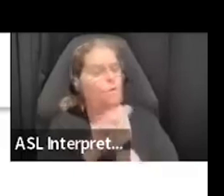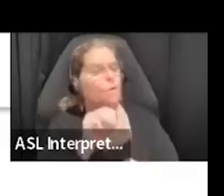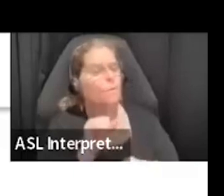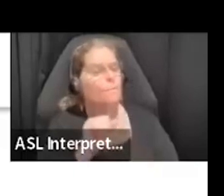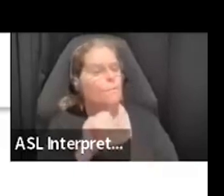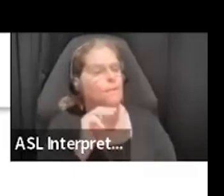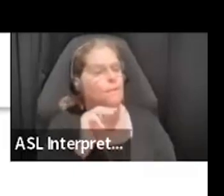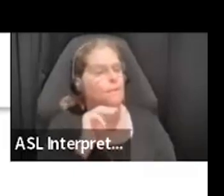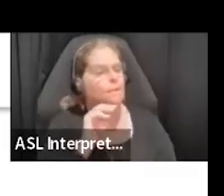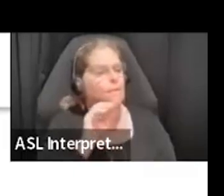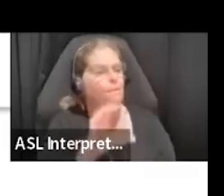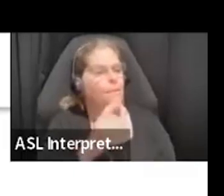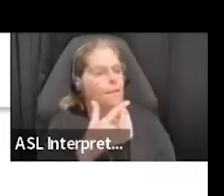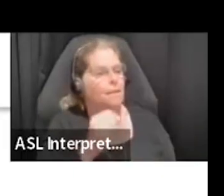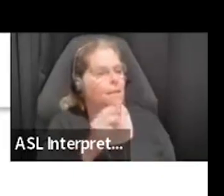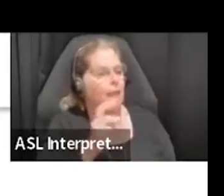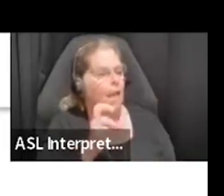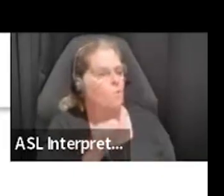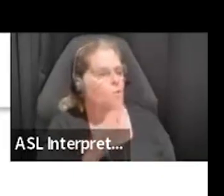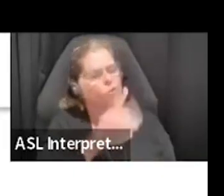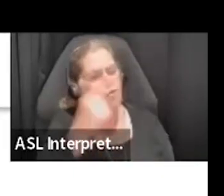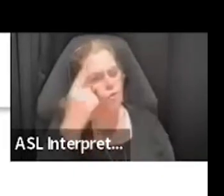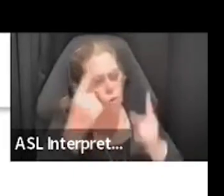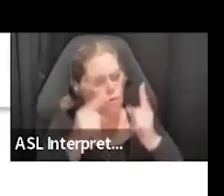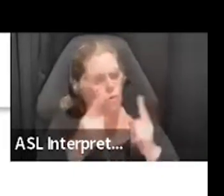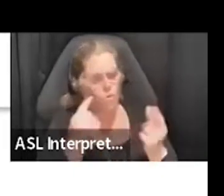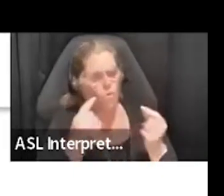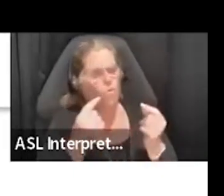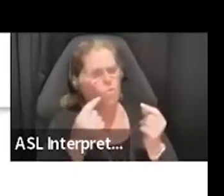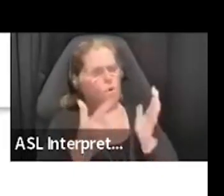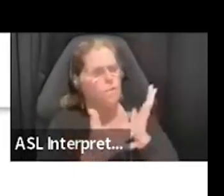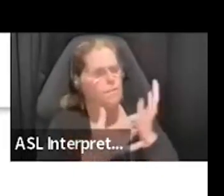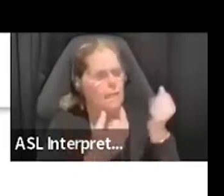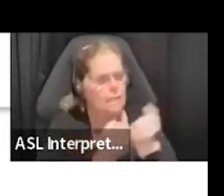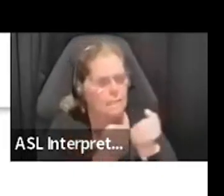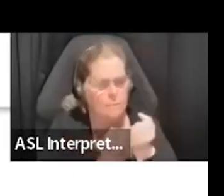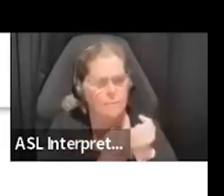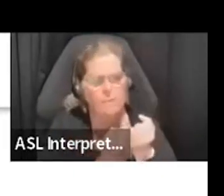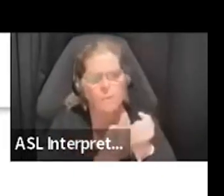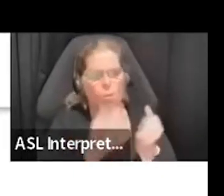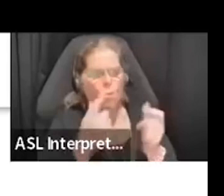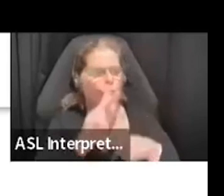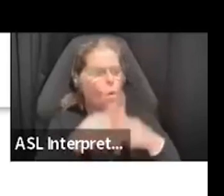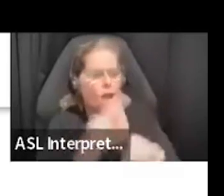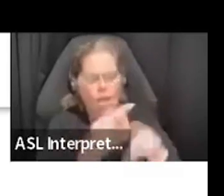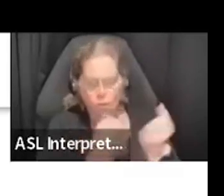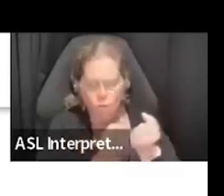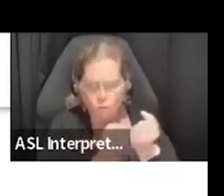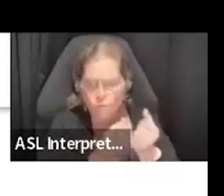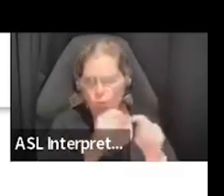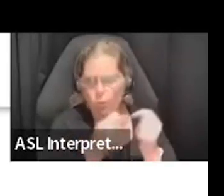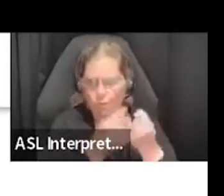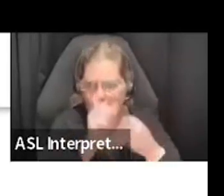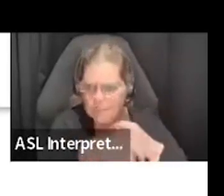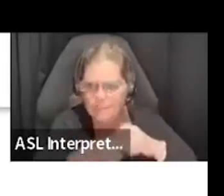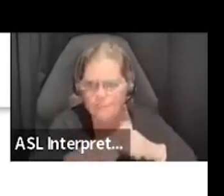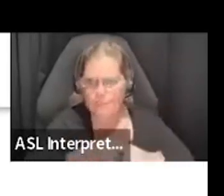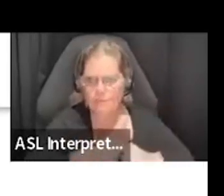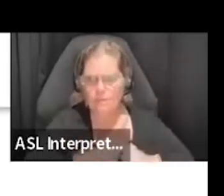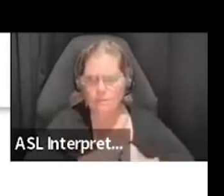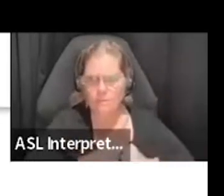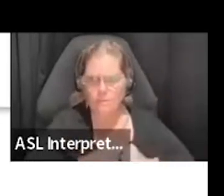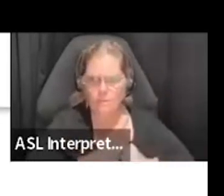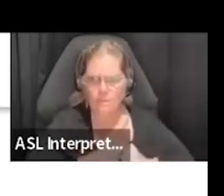this question of what is the technical assistance and the support do the IEP teams need to make sure that